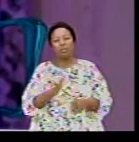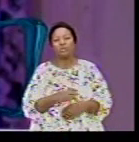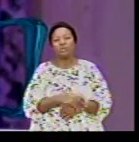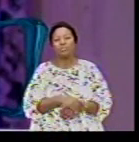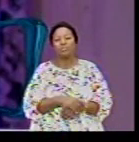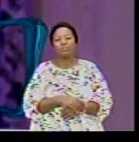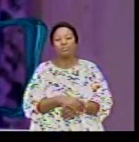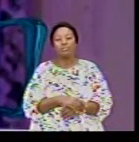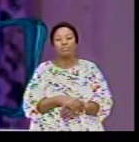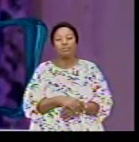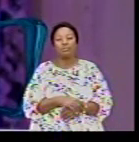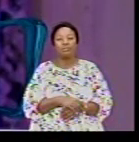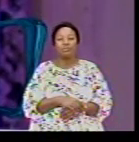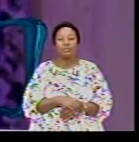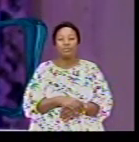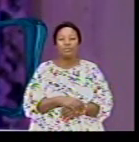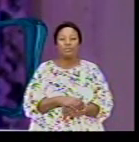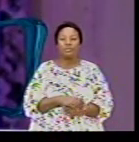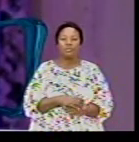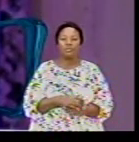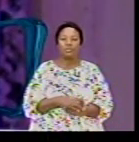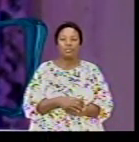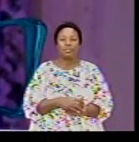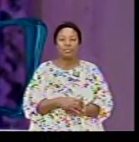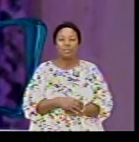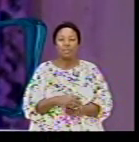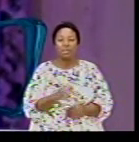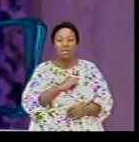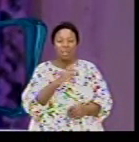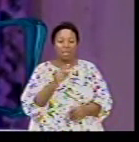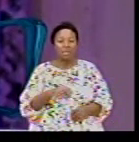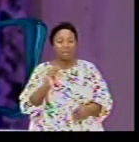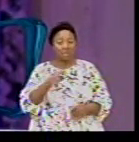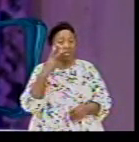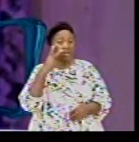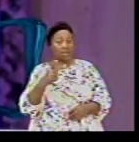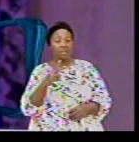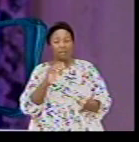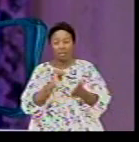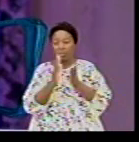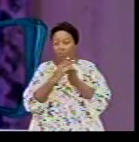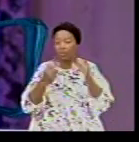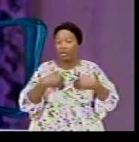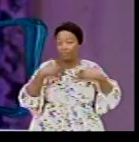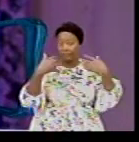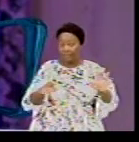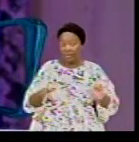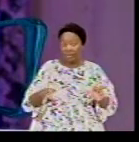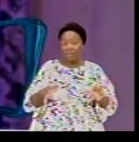your section. I can see the flag on the right-hand side at the back.